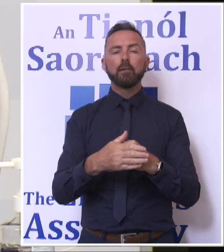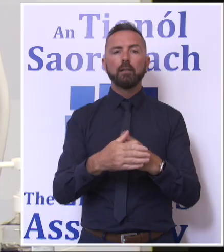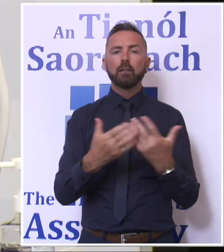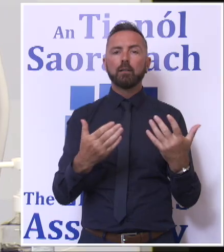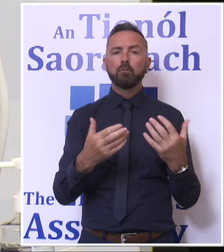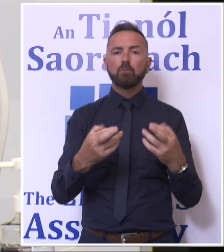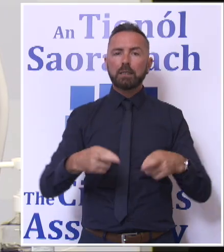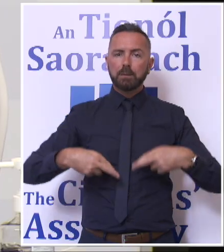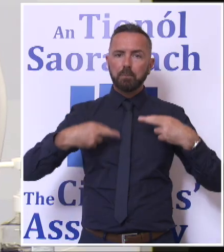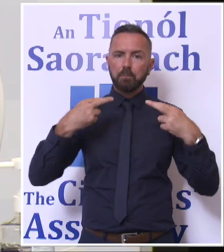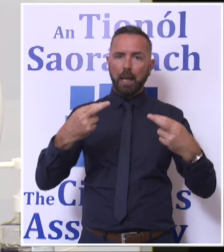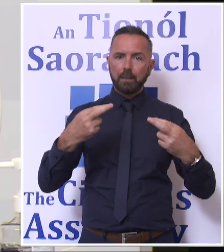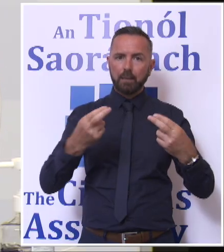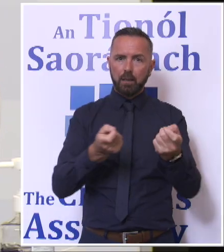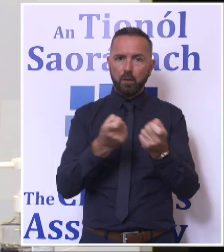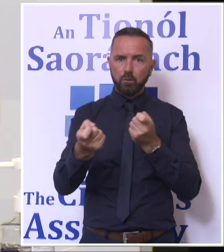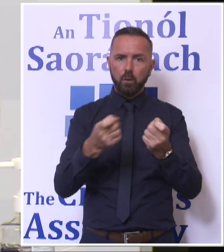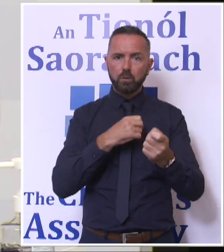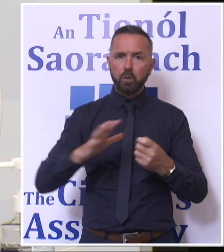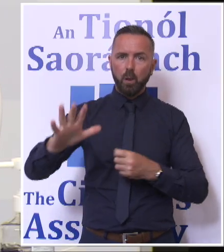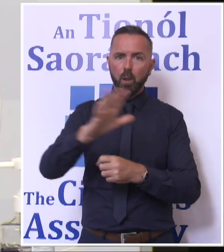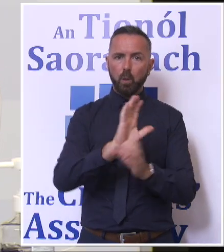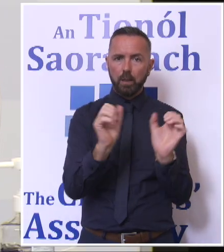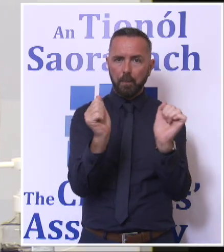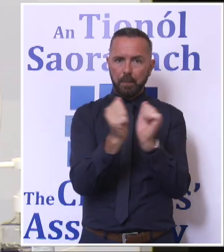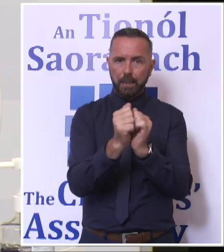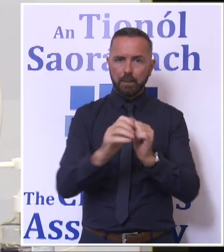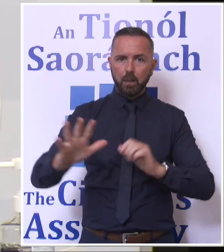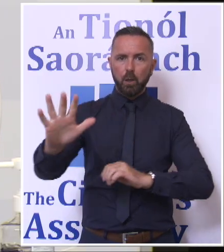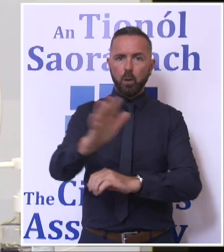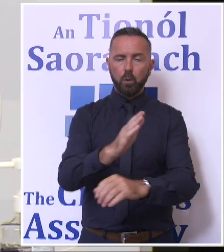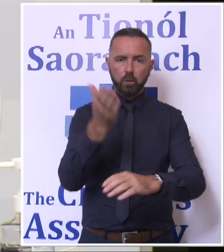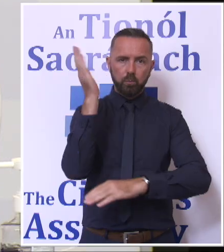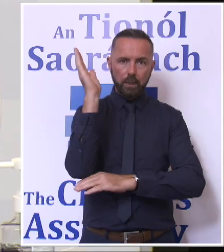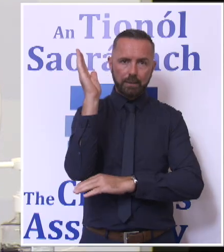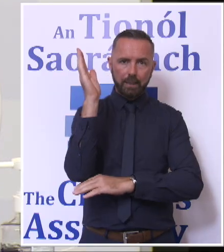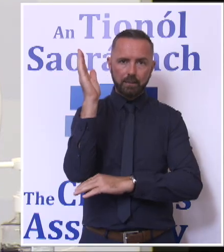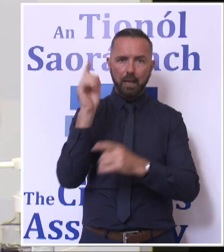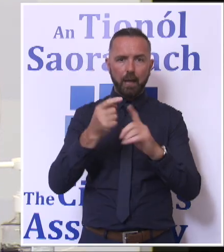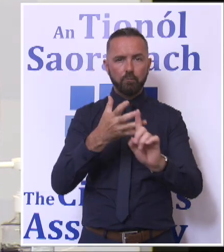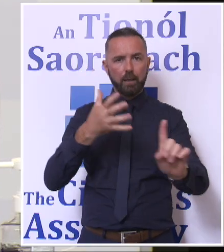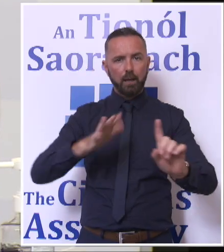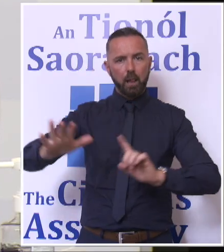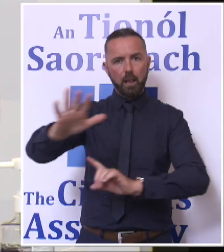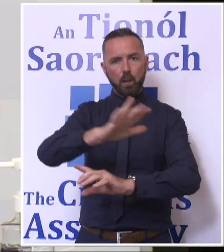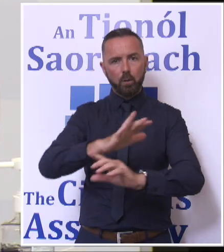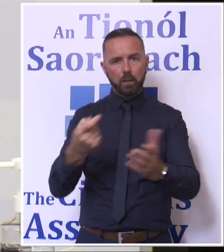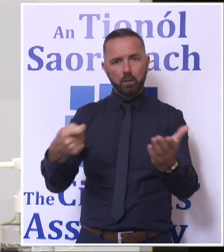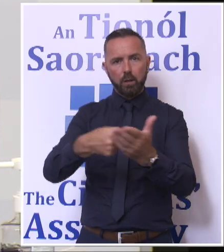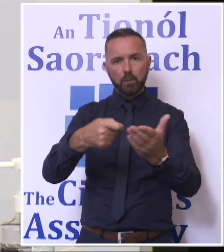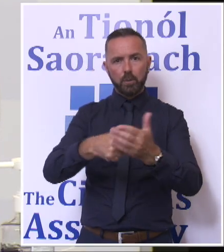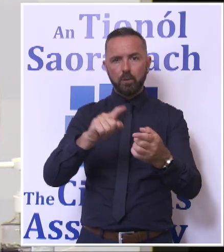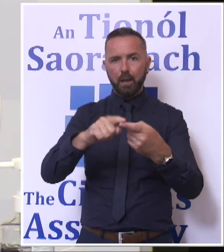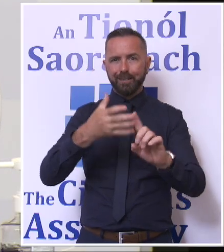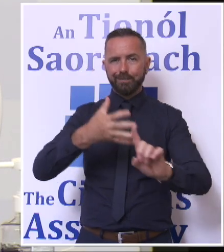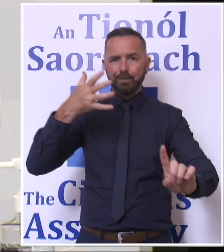respected gravitas to local gatherings, local presentation, recognising local contributions and generally